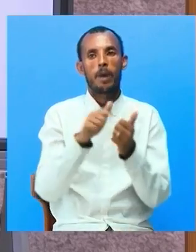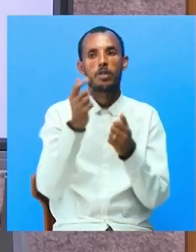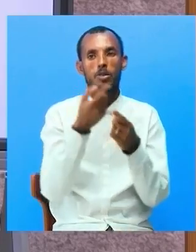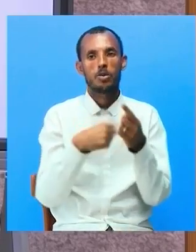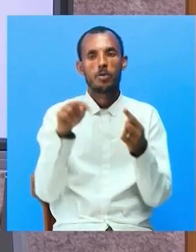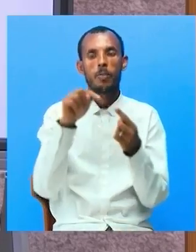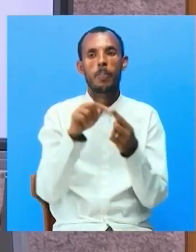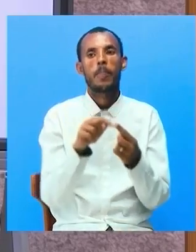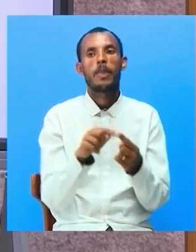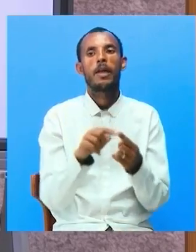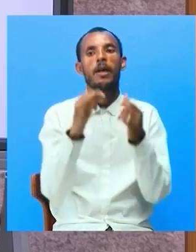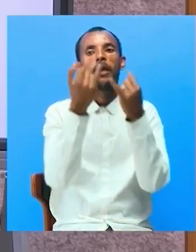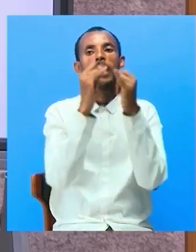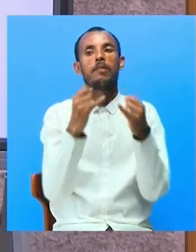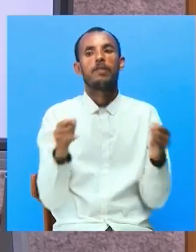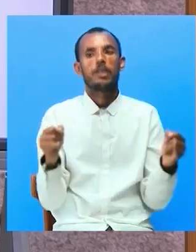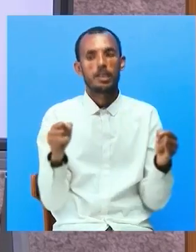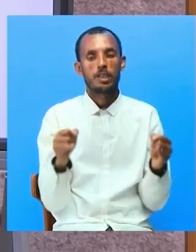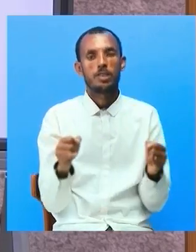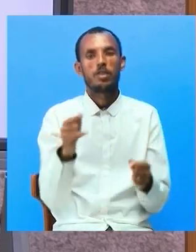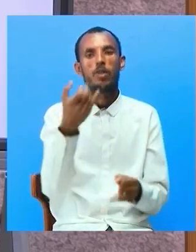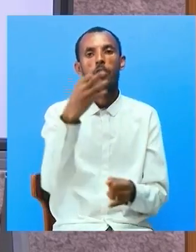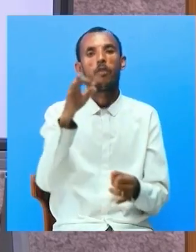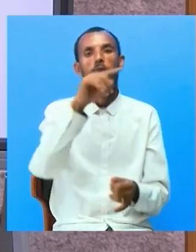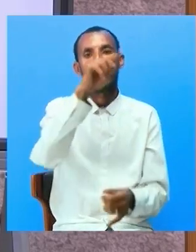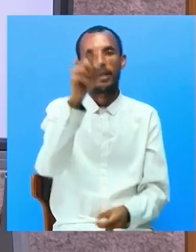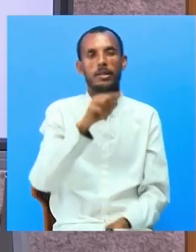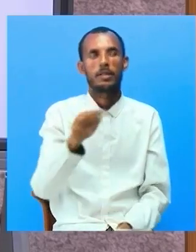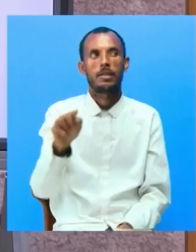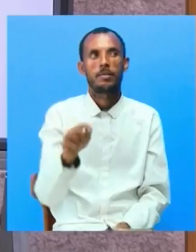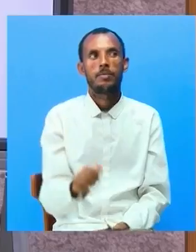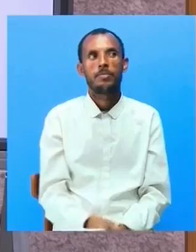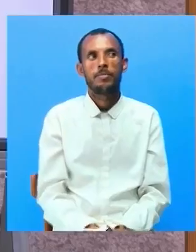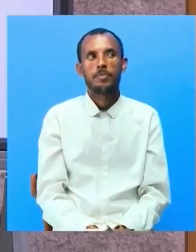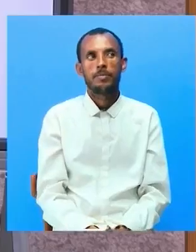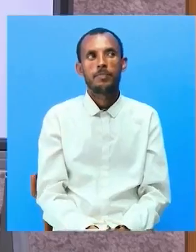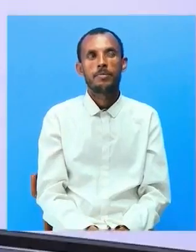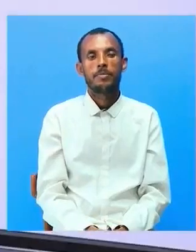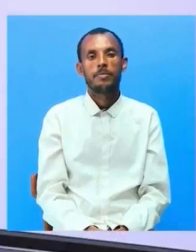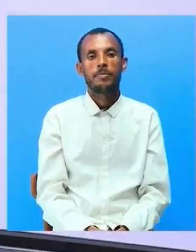proceed to division of integers.